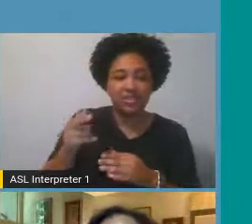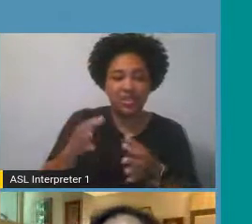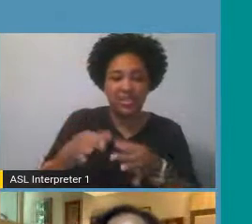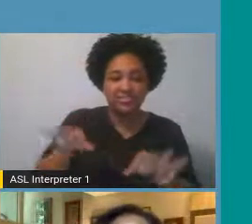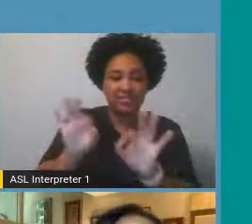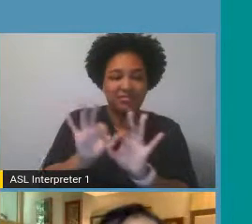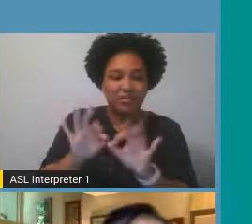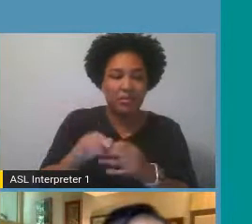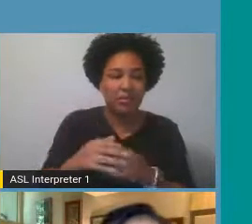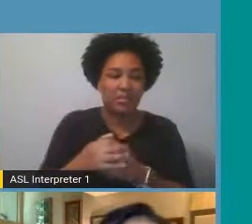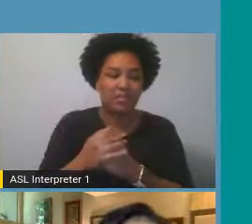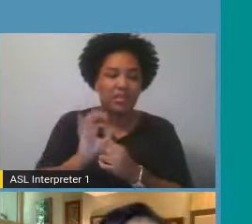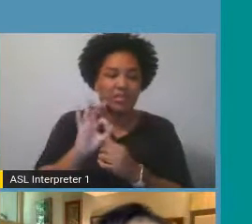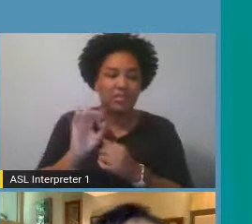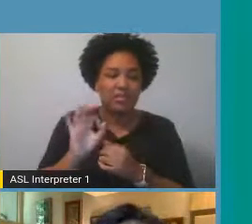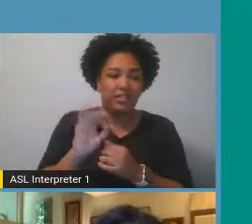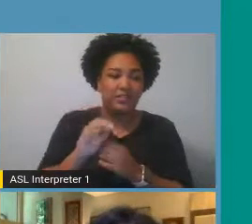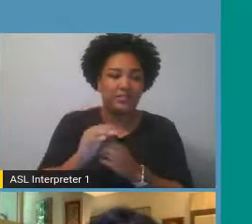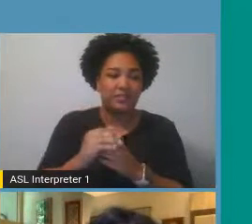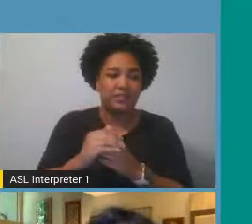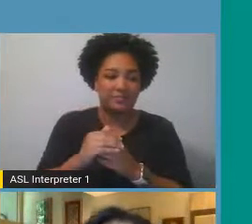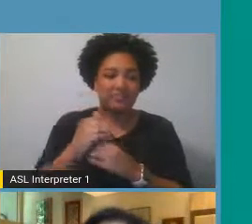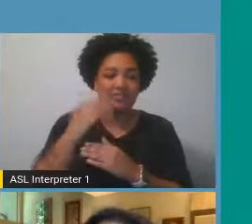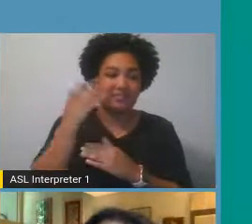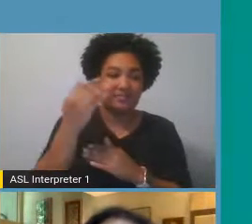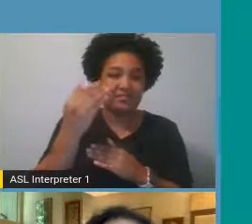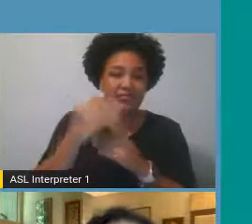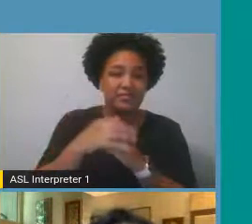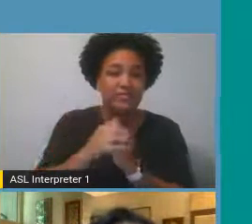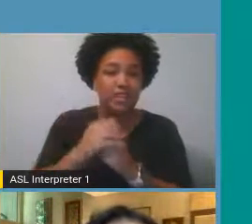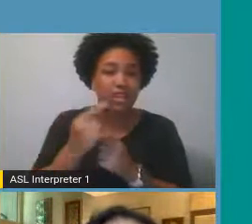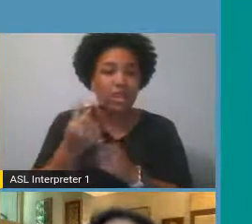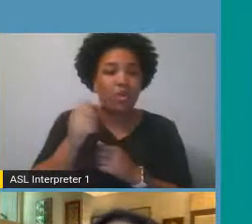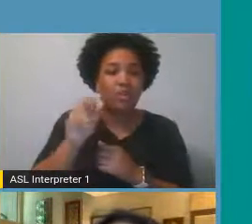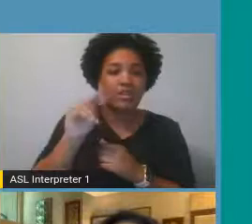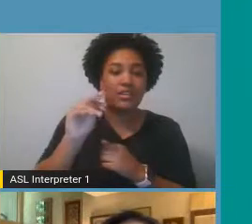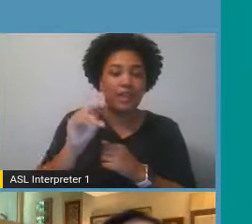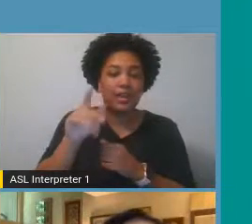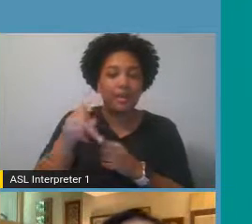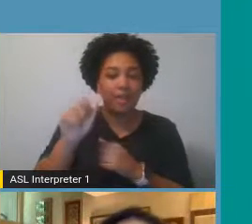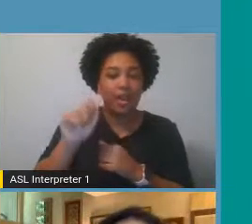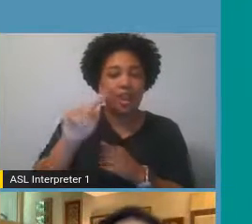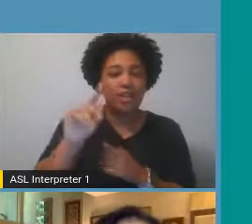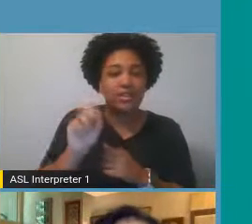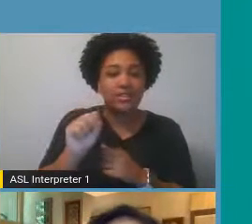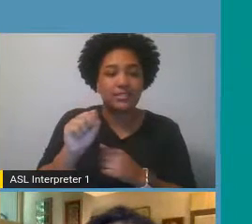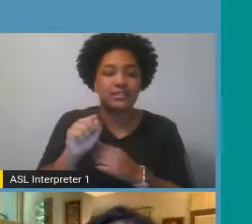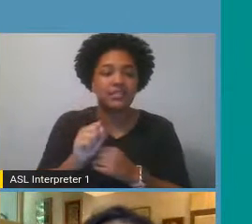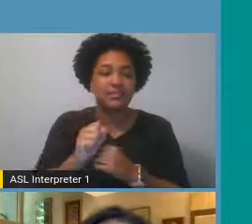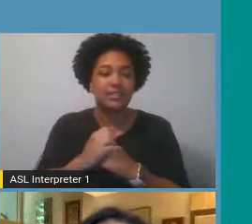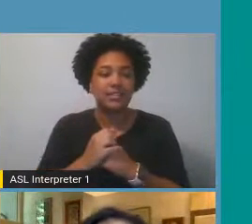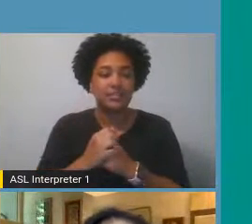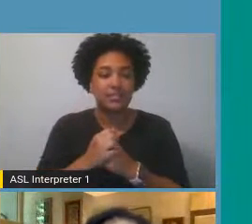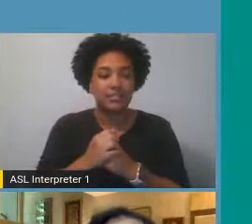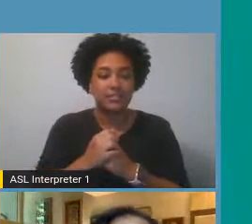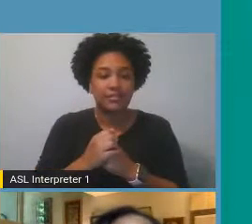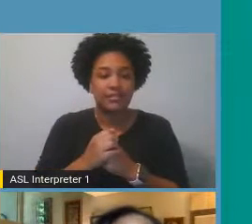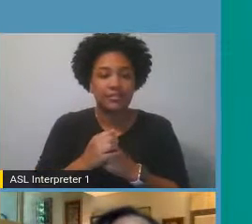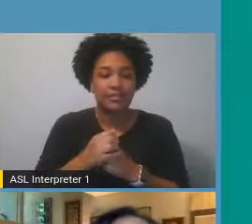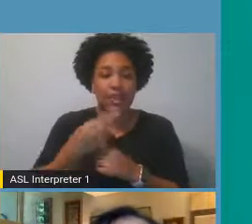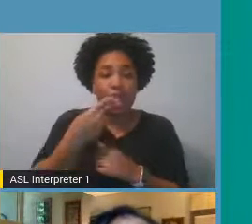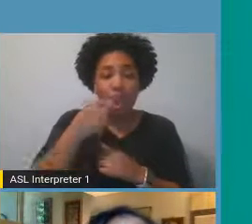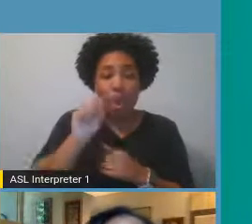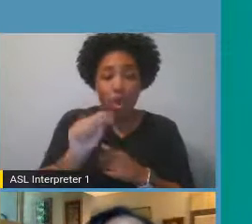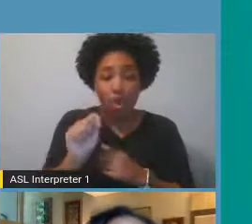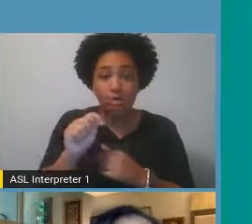beyond. But photographers Gordon Parks and Monetta Sleet and, you know, a host of other individuals